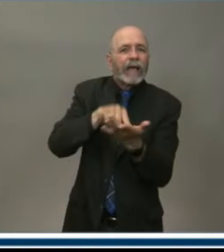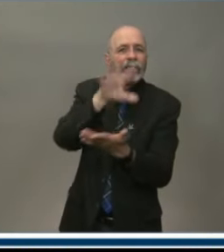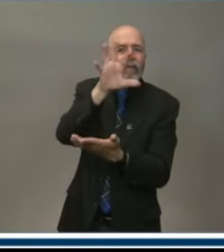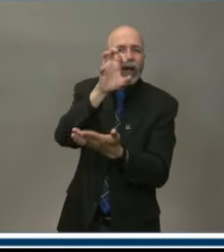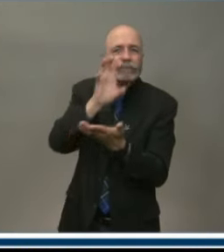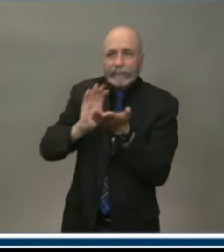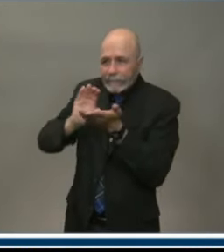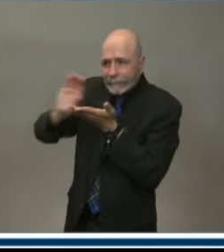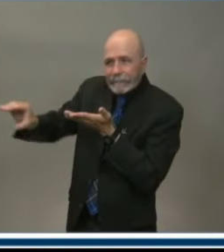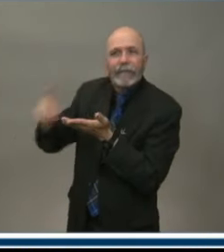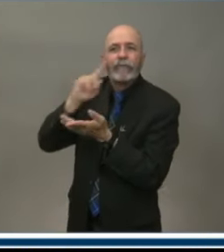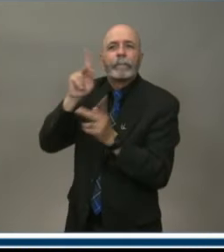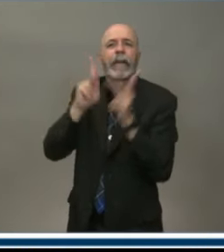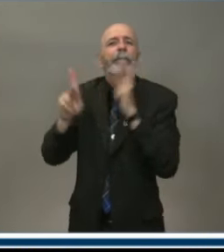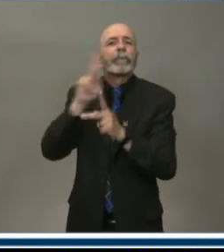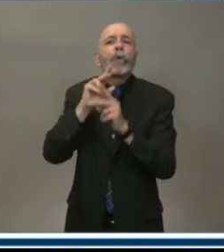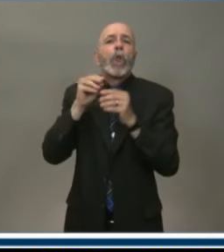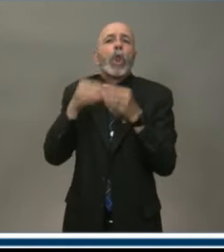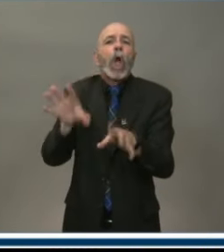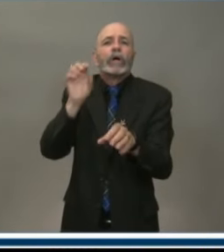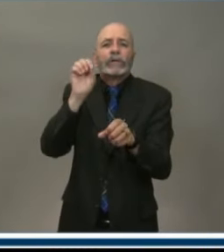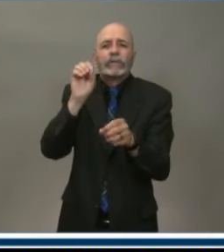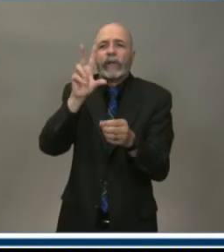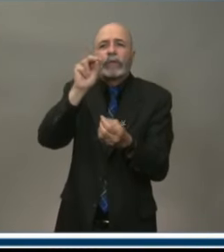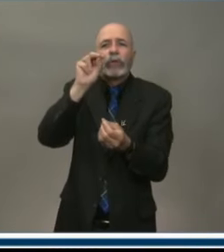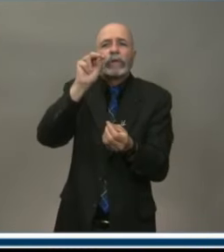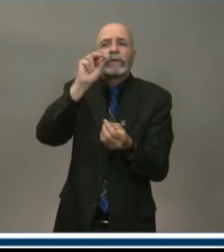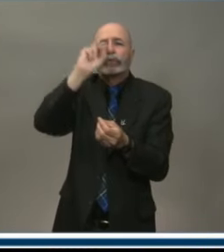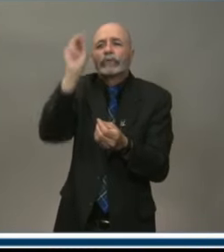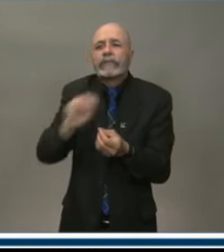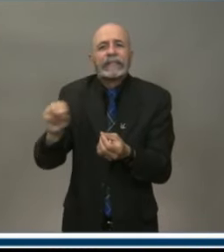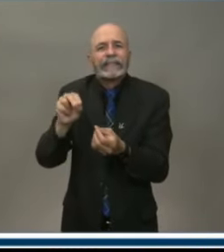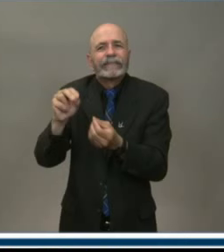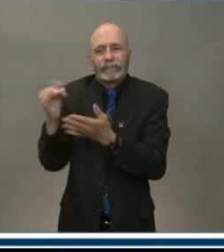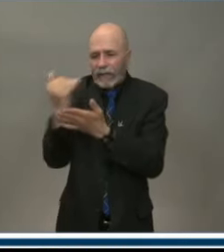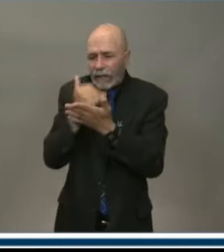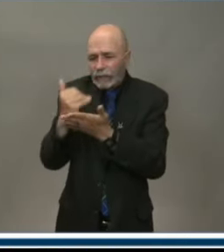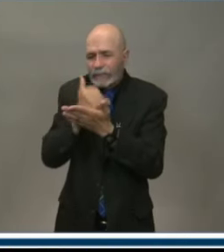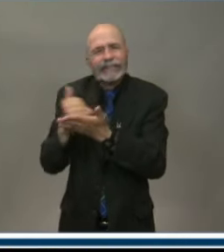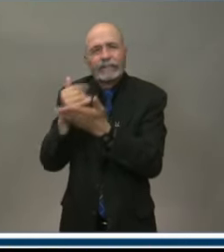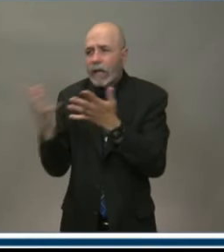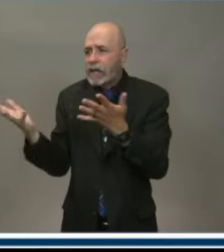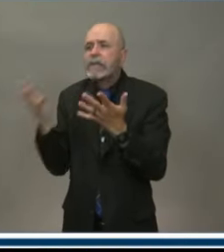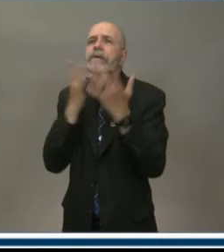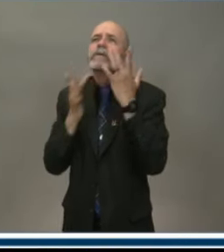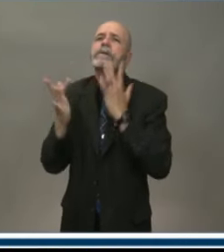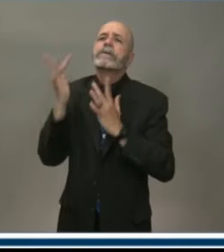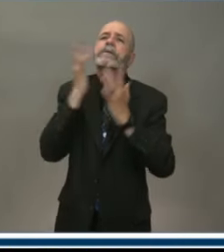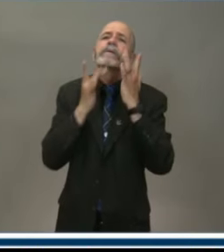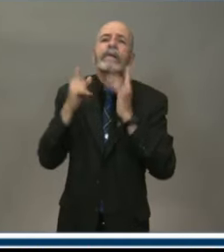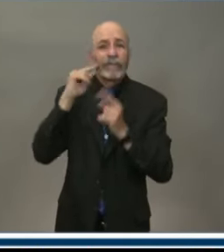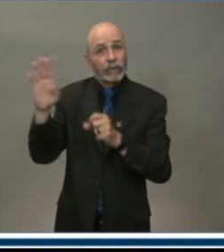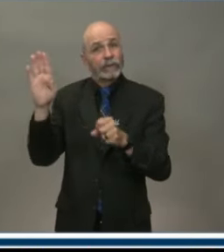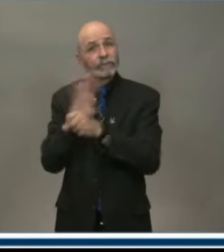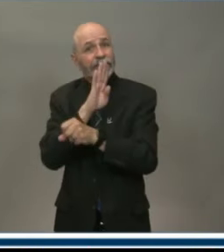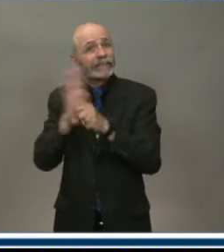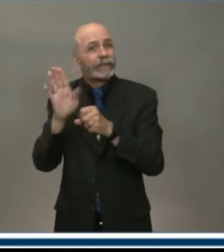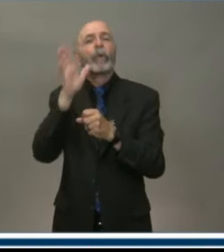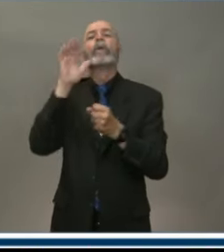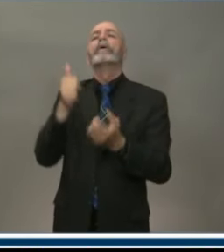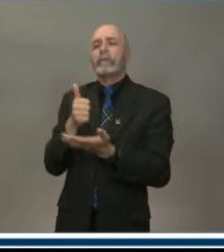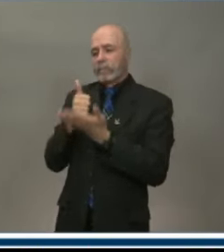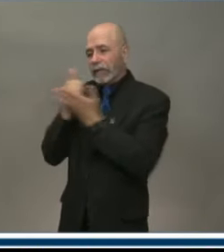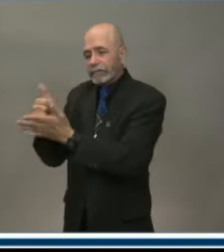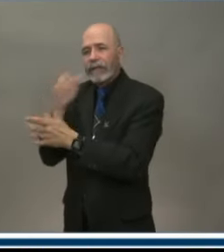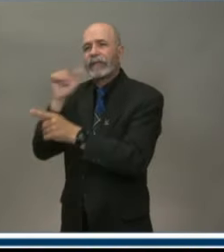that have lost 30% of their sales revenue. Businesses will also receive access to free professional advice to help adapt